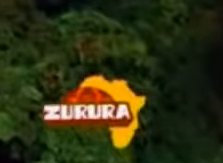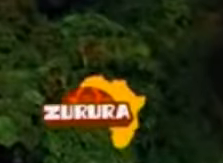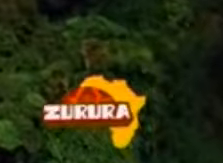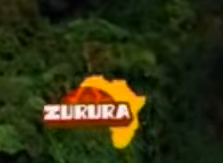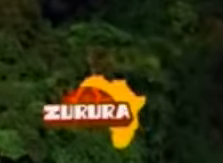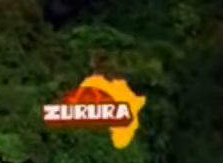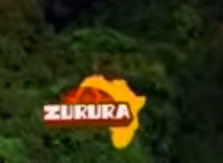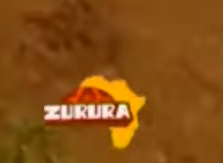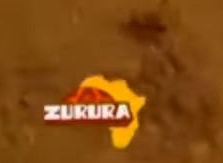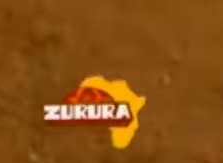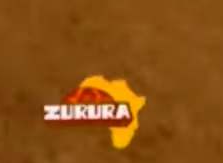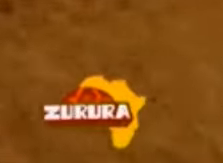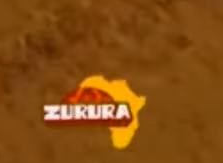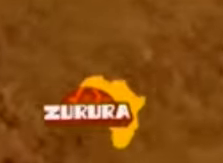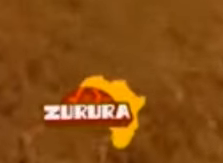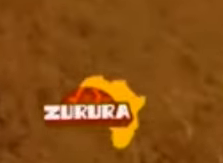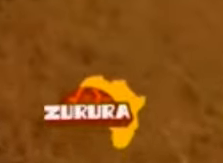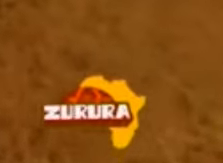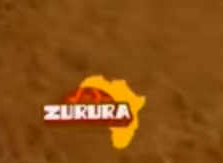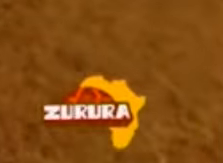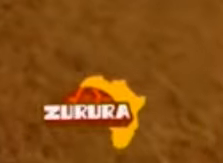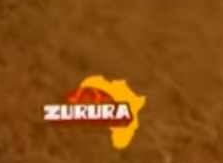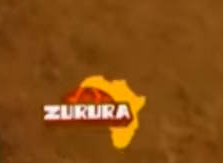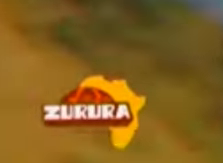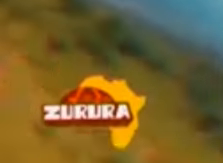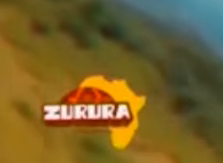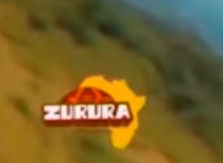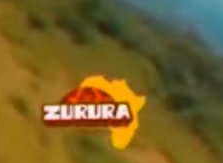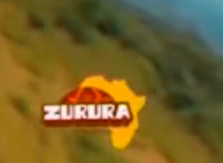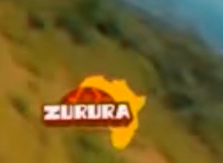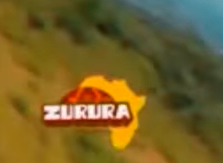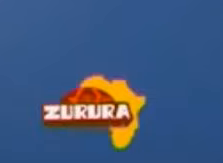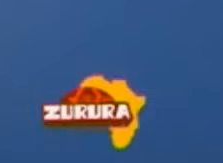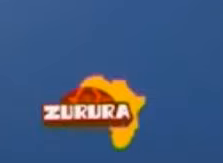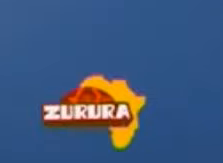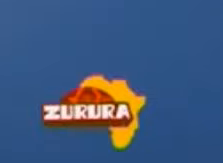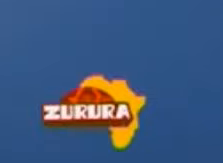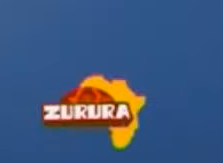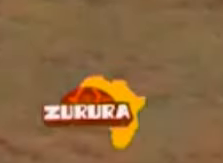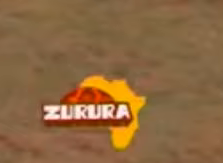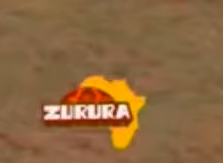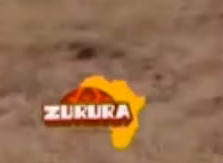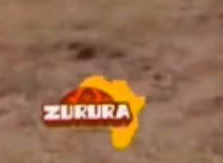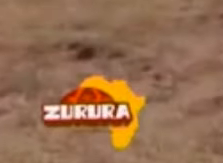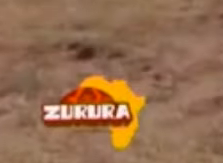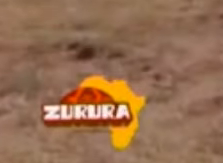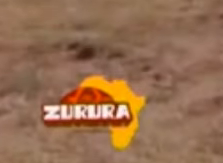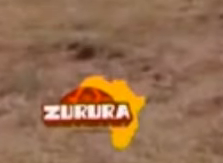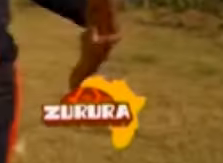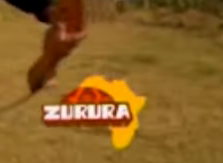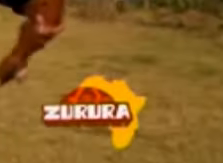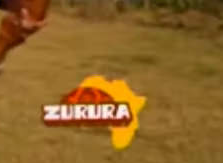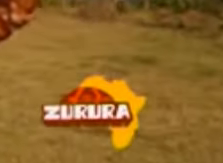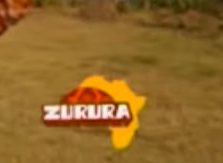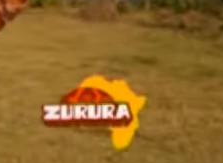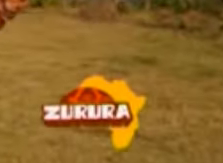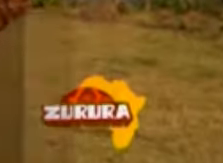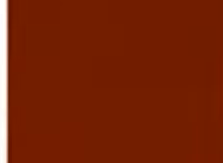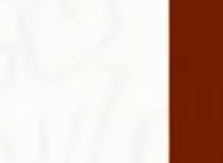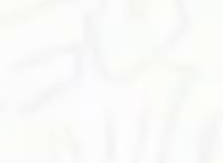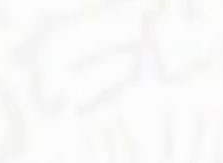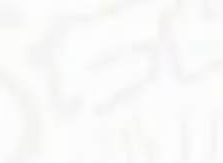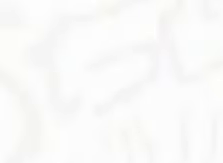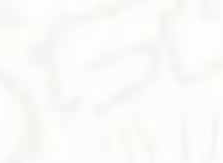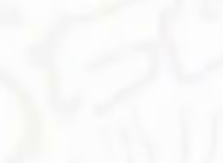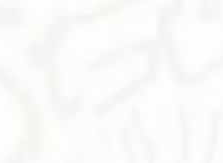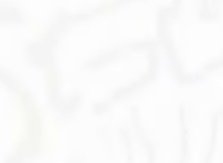and get yourself ready to be whisked across one of the best viewpoints Kenya has to offer. That's all coming right up on